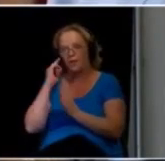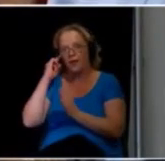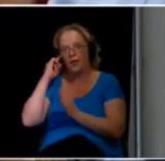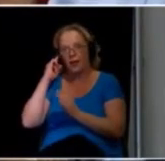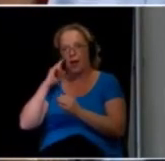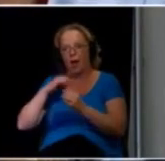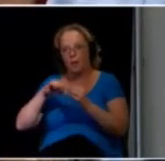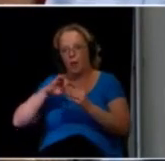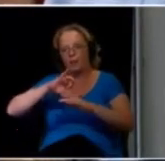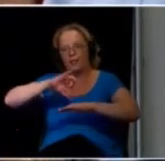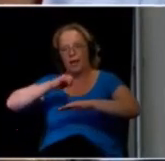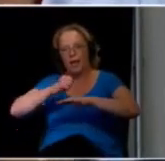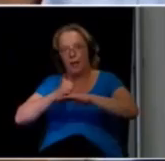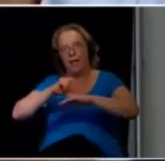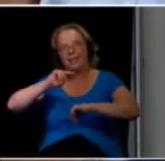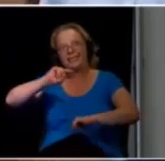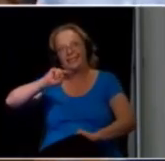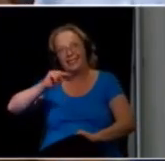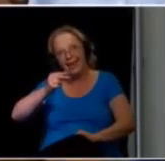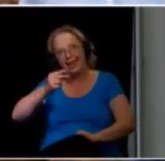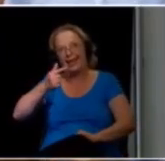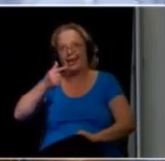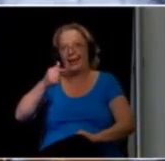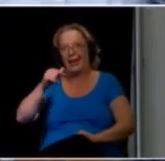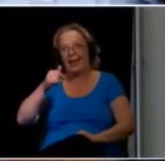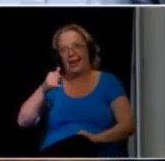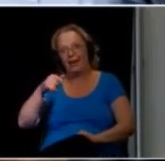installing a second gigafactory,